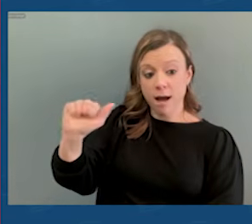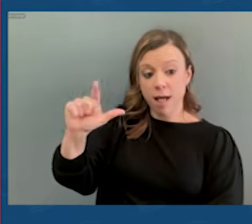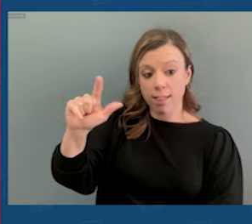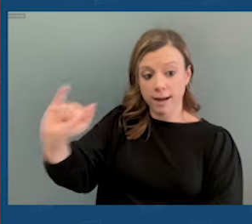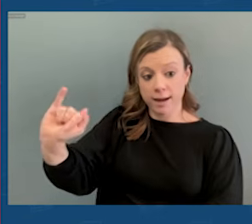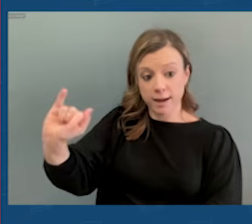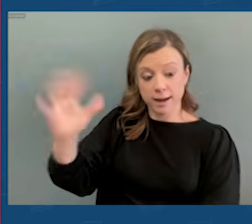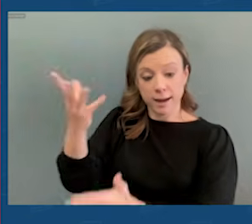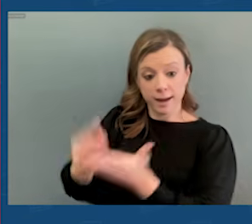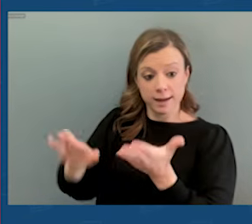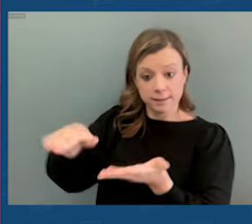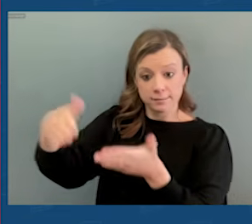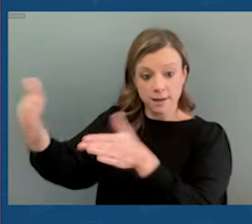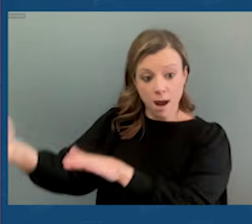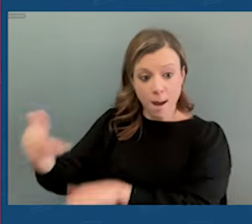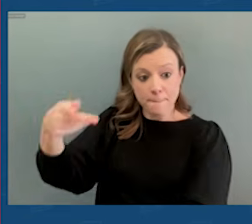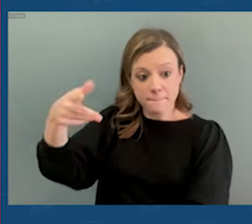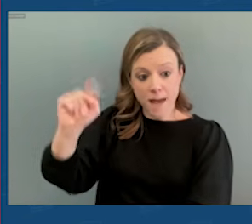Pat Bagley of the